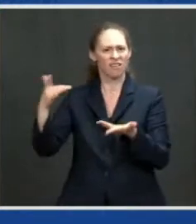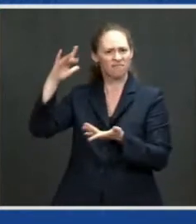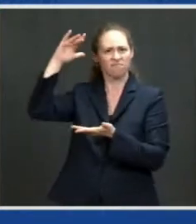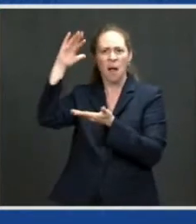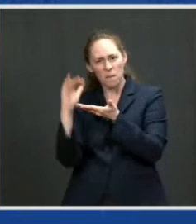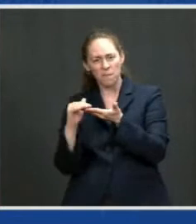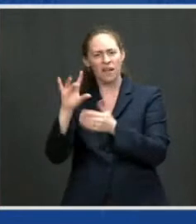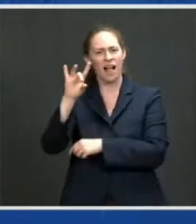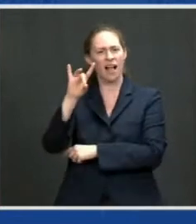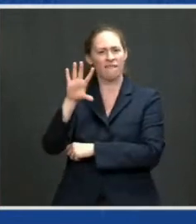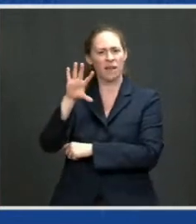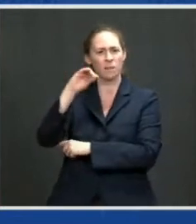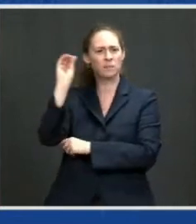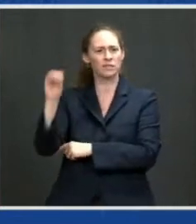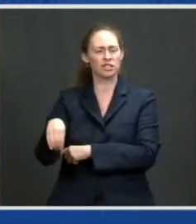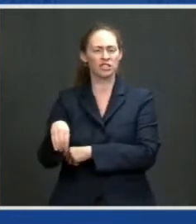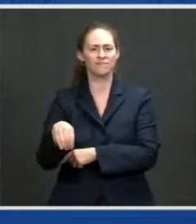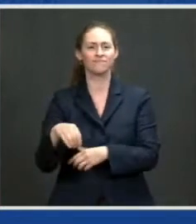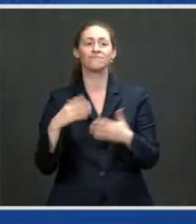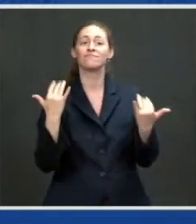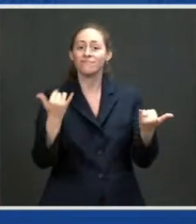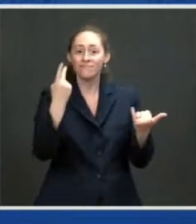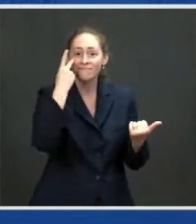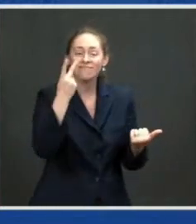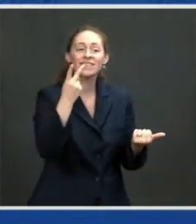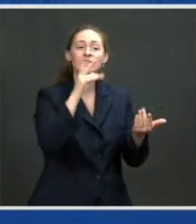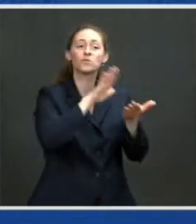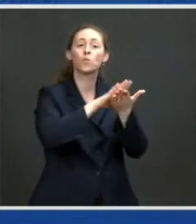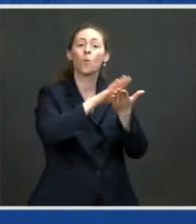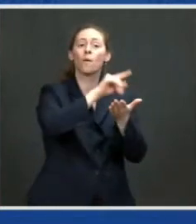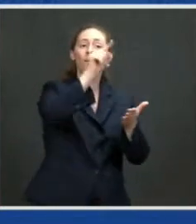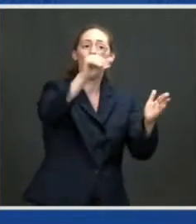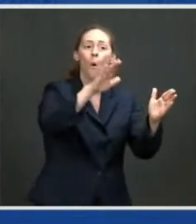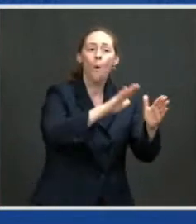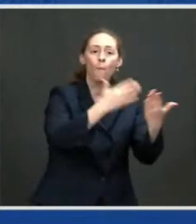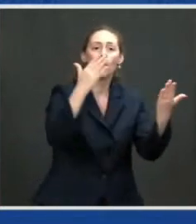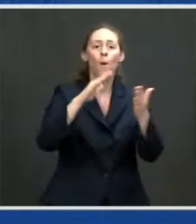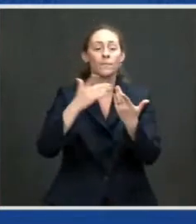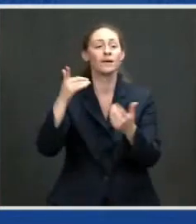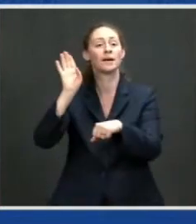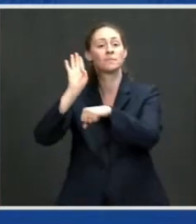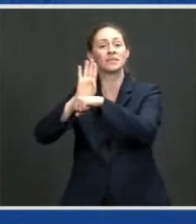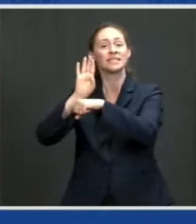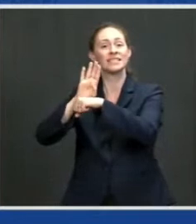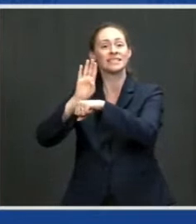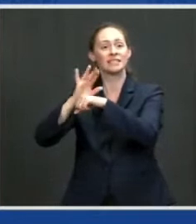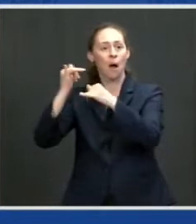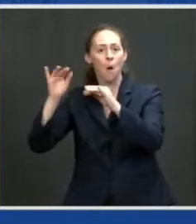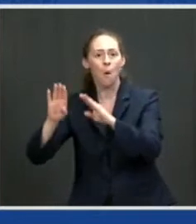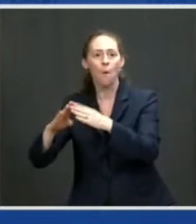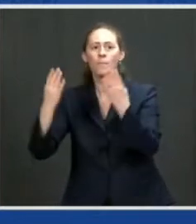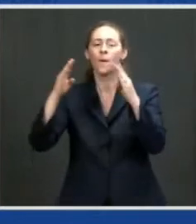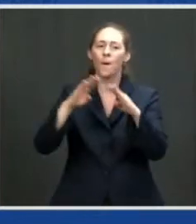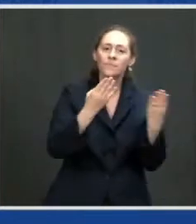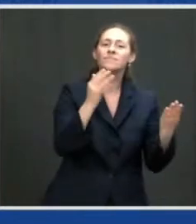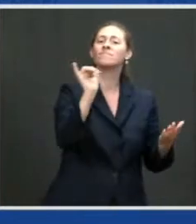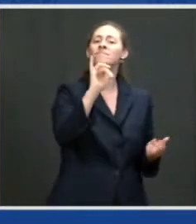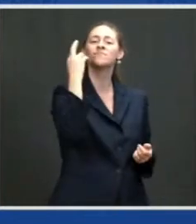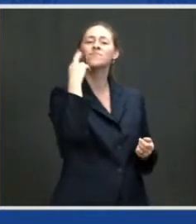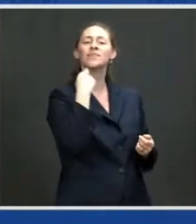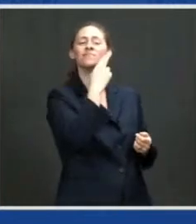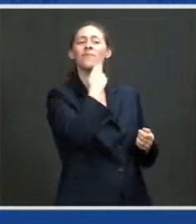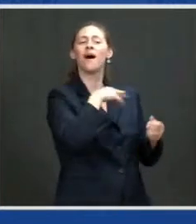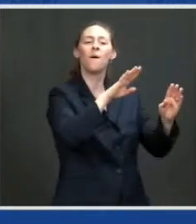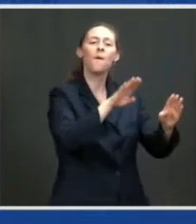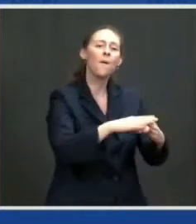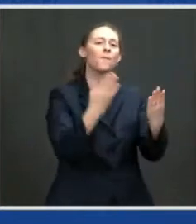Schools are reopening, businesses are opening, restaurants are reopening, and I hear that as last